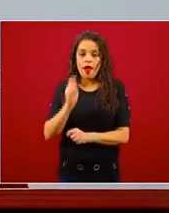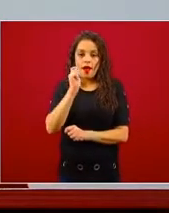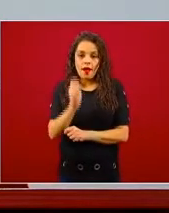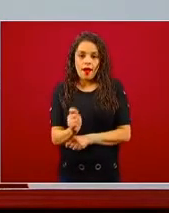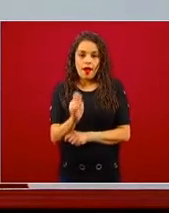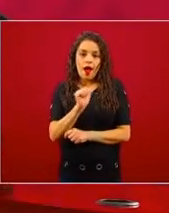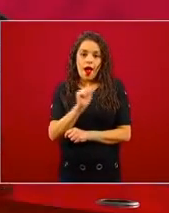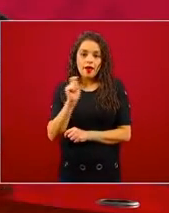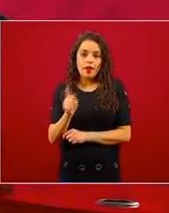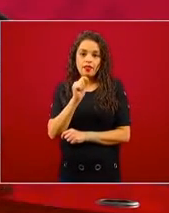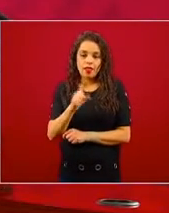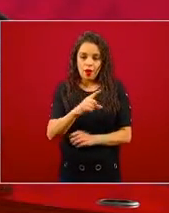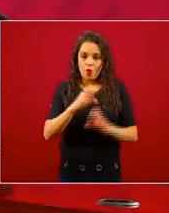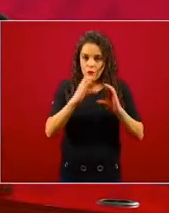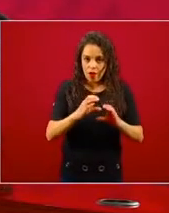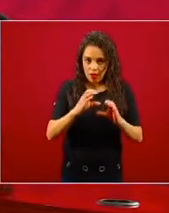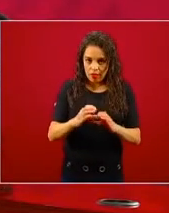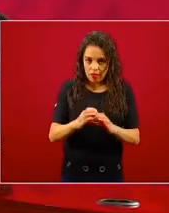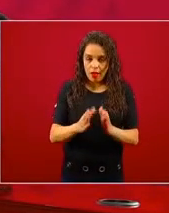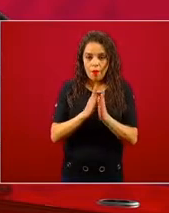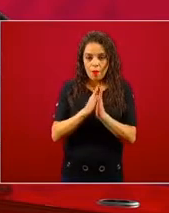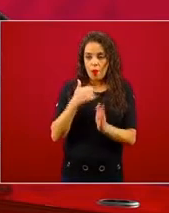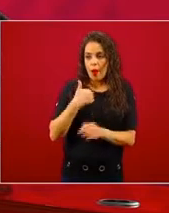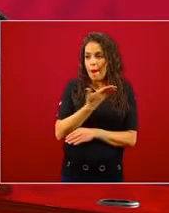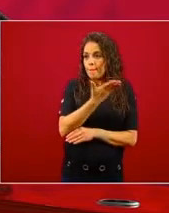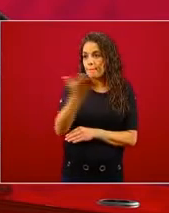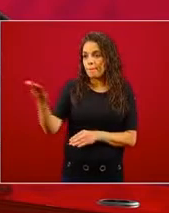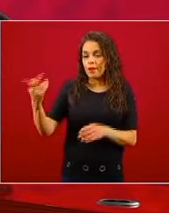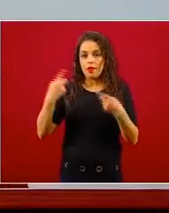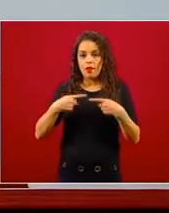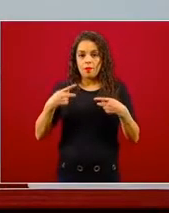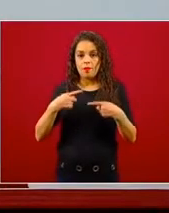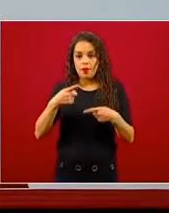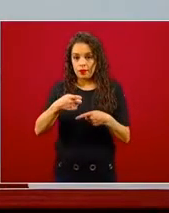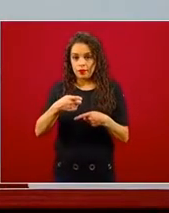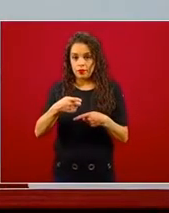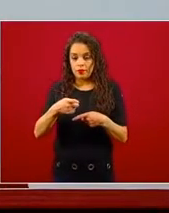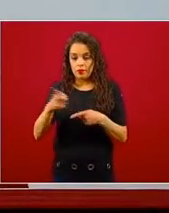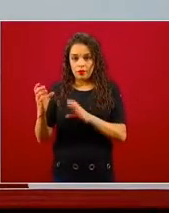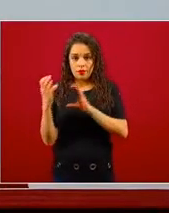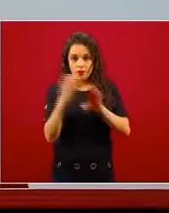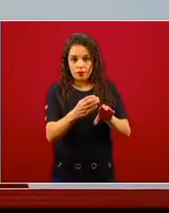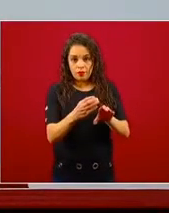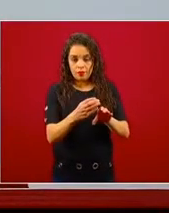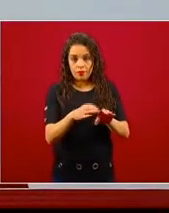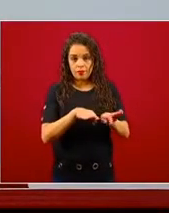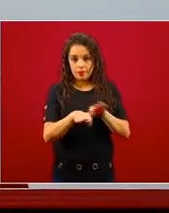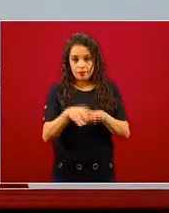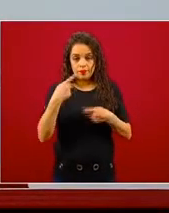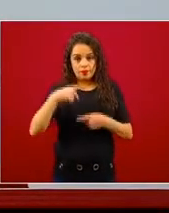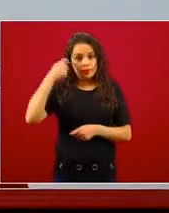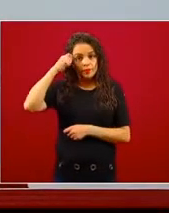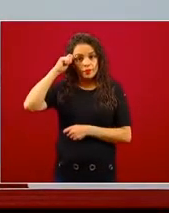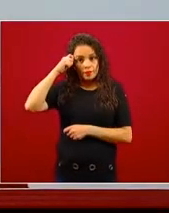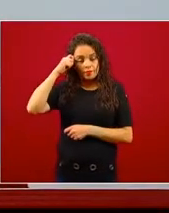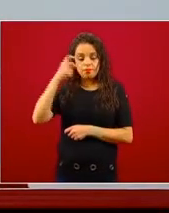So we developed a hashtag, Cuida quien te cuida, and we ask all the employers to do the right